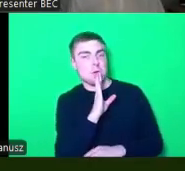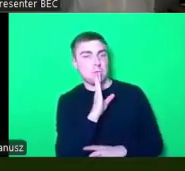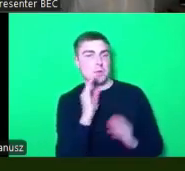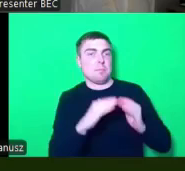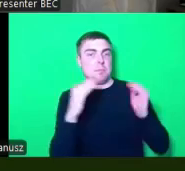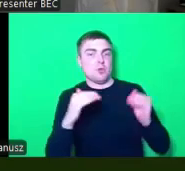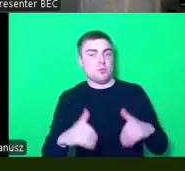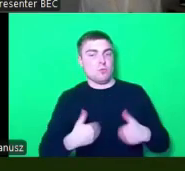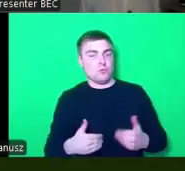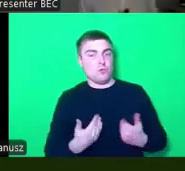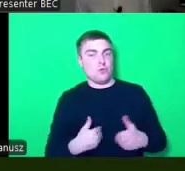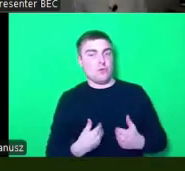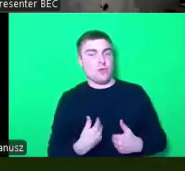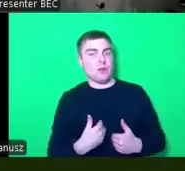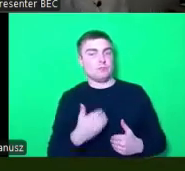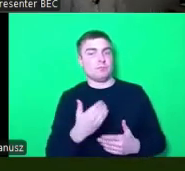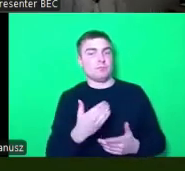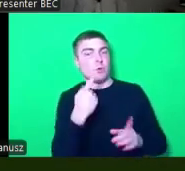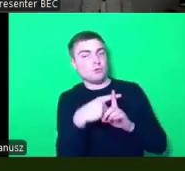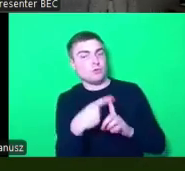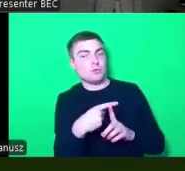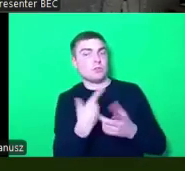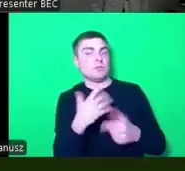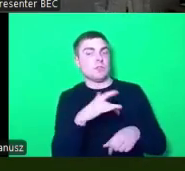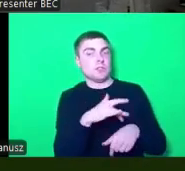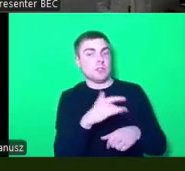diversity, tree structure, and tree composition.